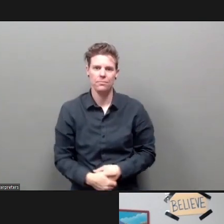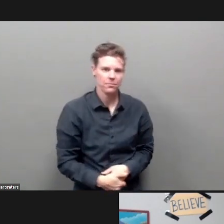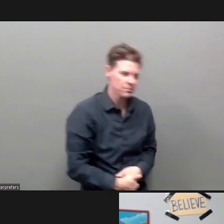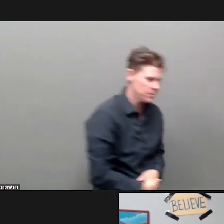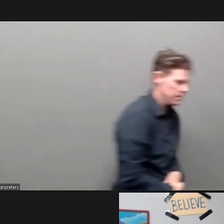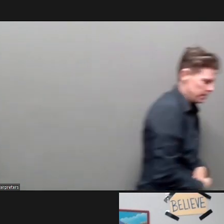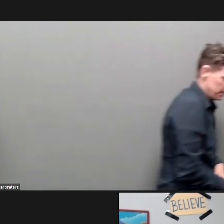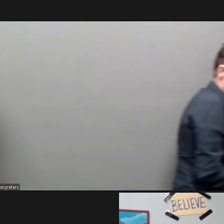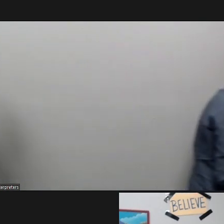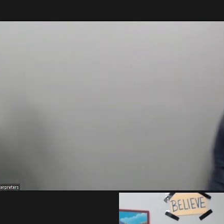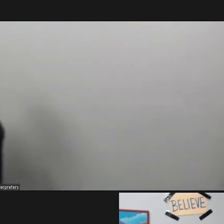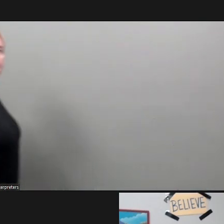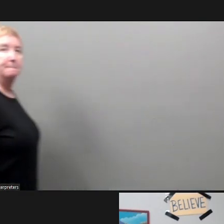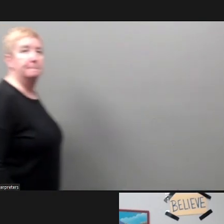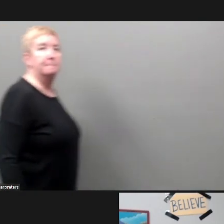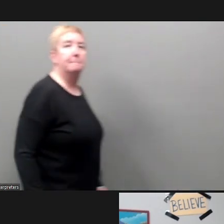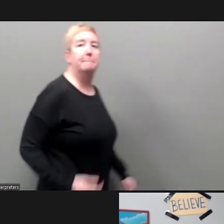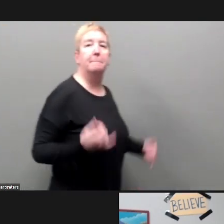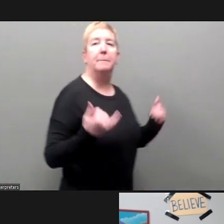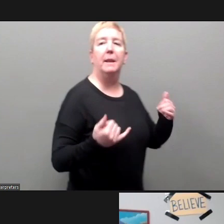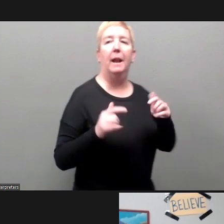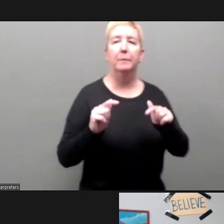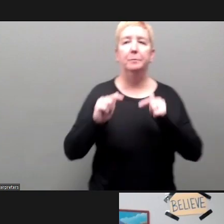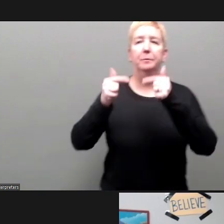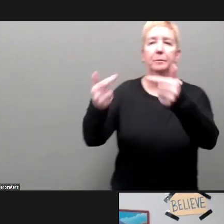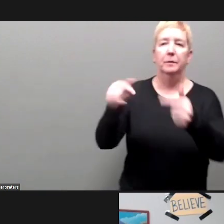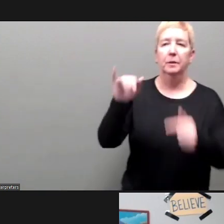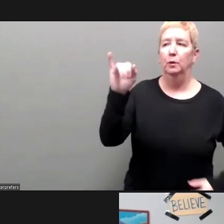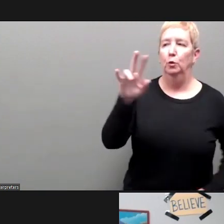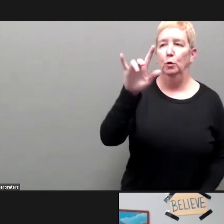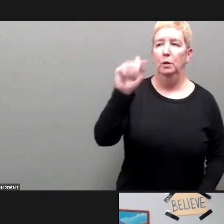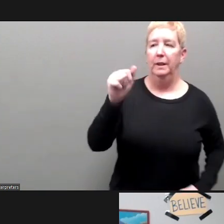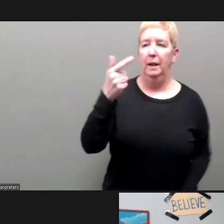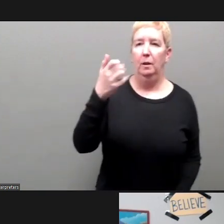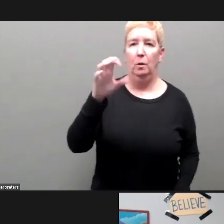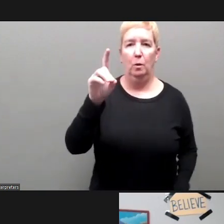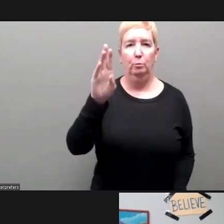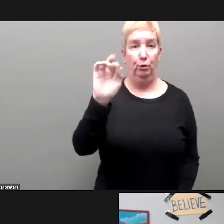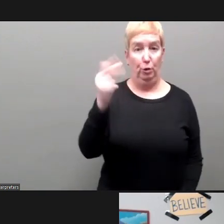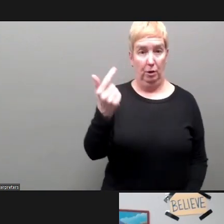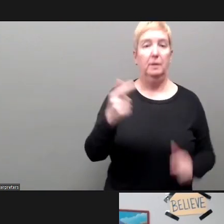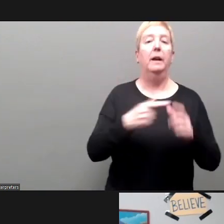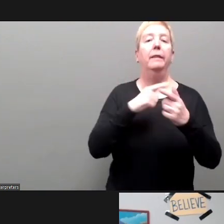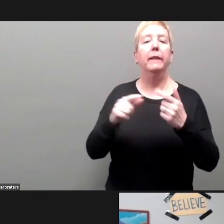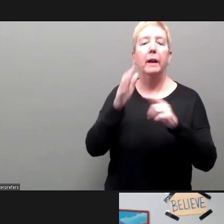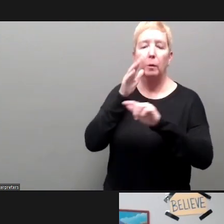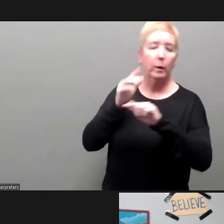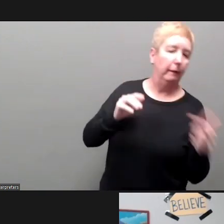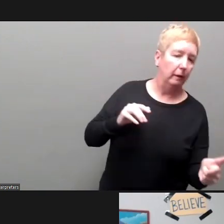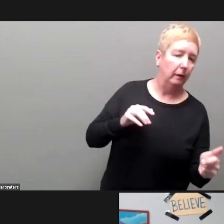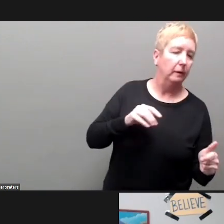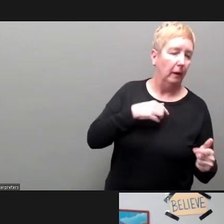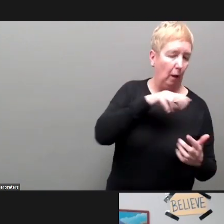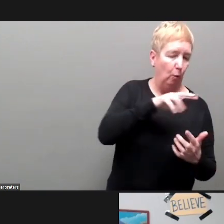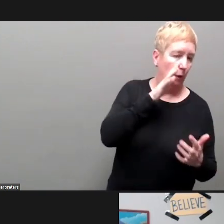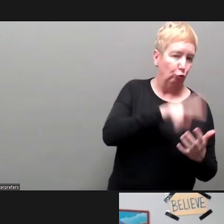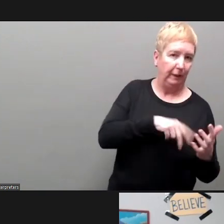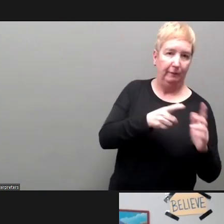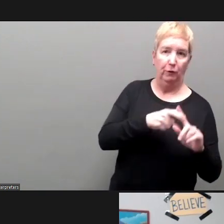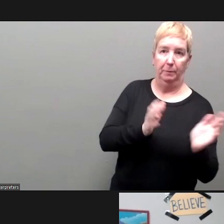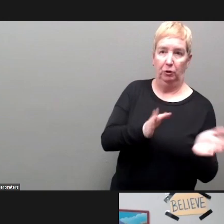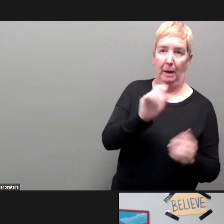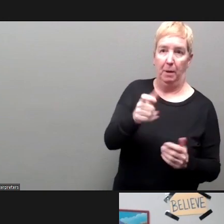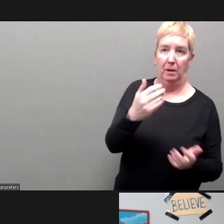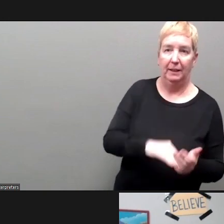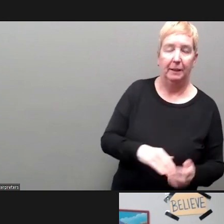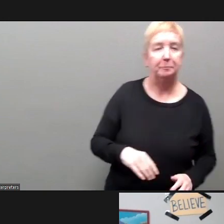Thanks. Next, we'll turn to Julia Goldberg, and then I'll ask another question on behalf of Kaylin Norwood. Julia, you are unmuted. Thanks,